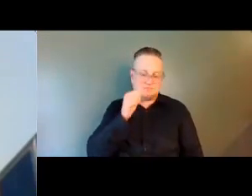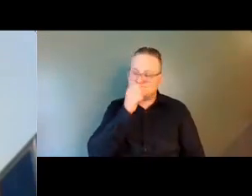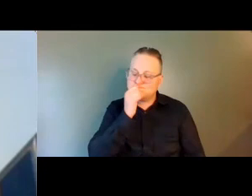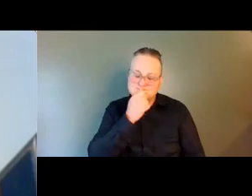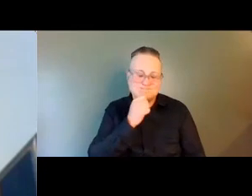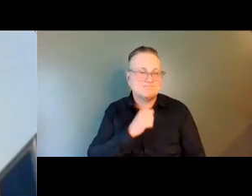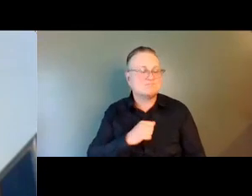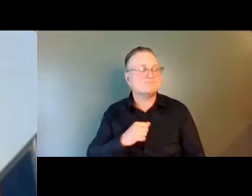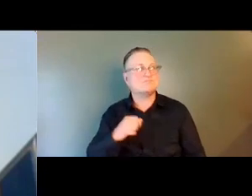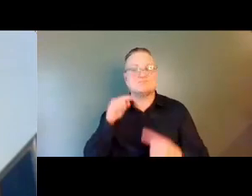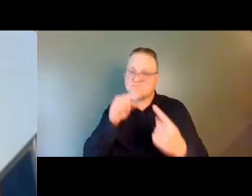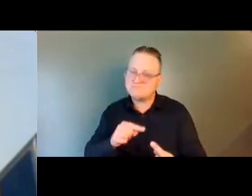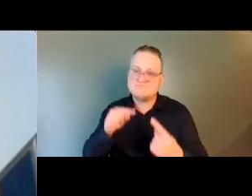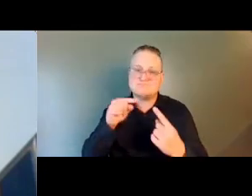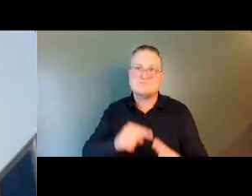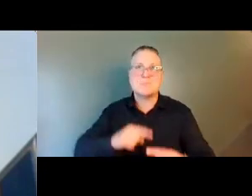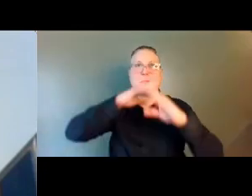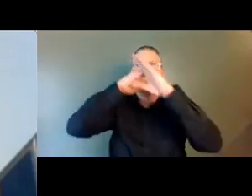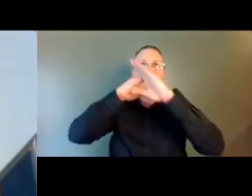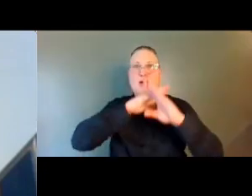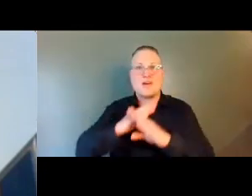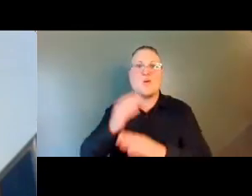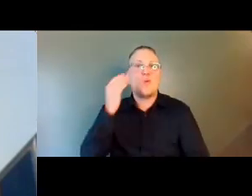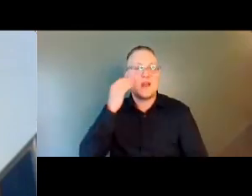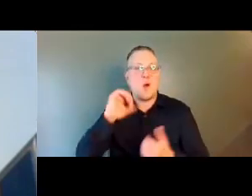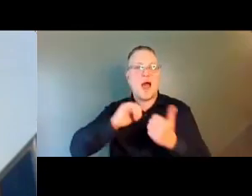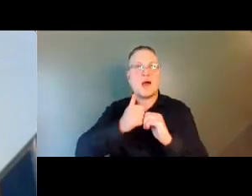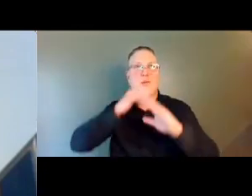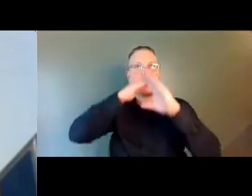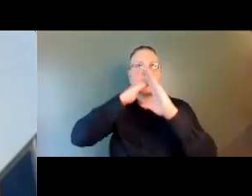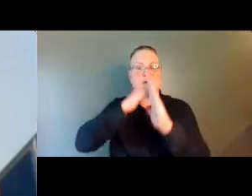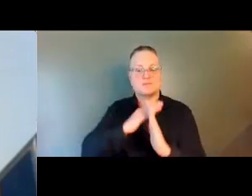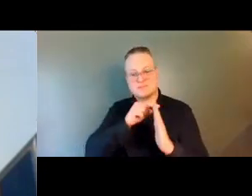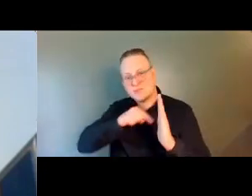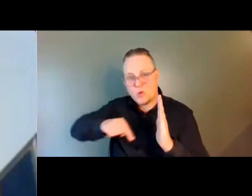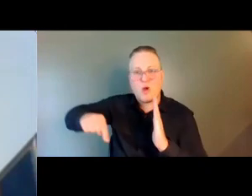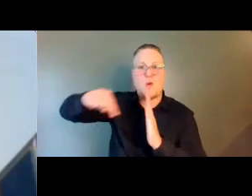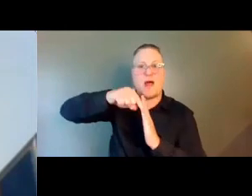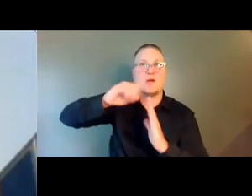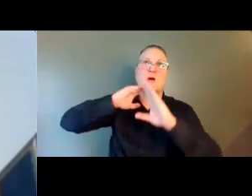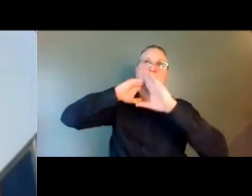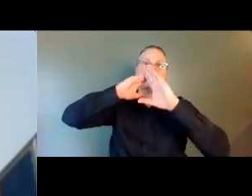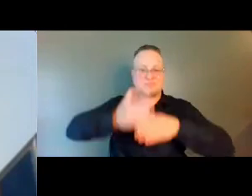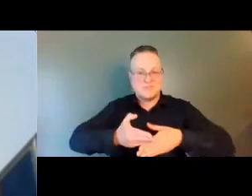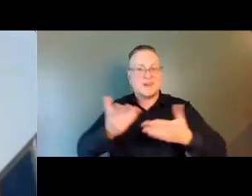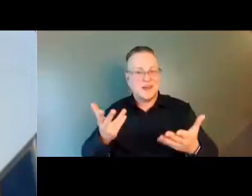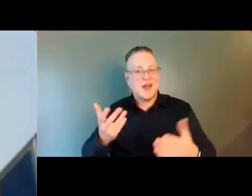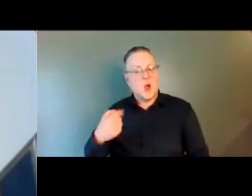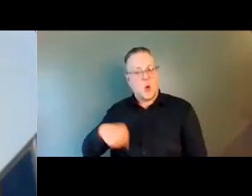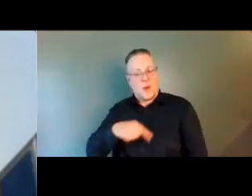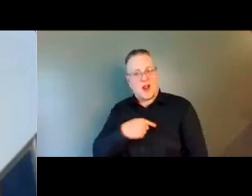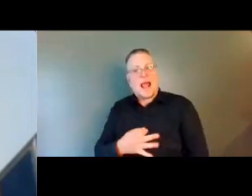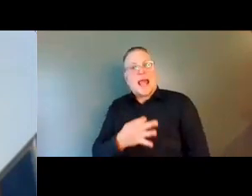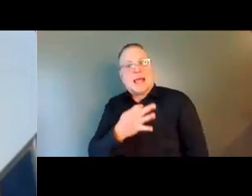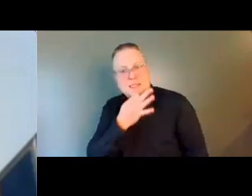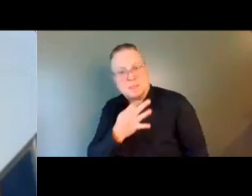varied barriers that we encounter. And we are also experts in being problem solvers because we have to solve those problems